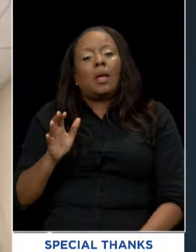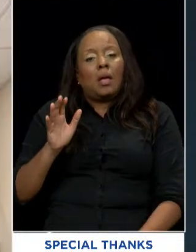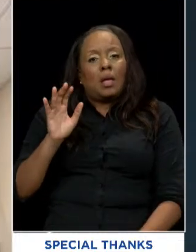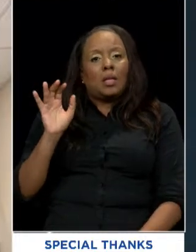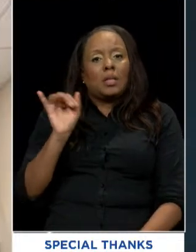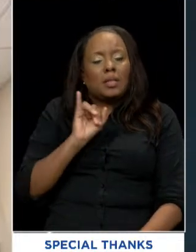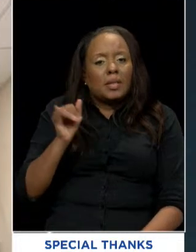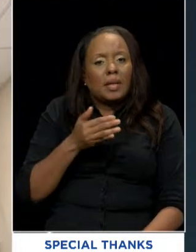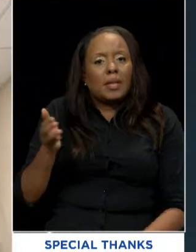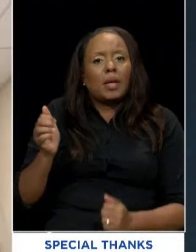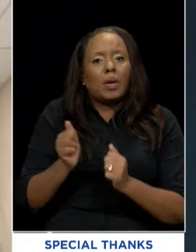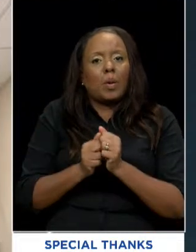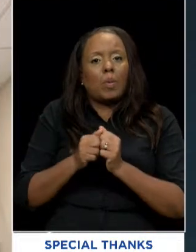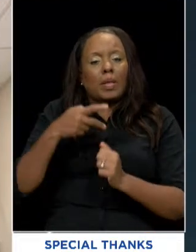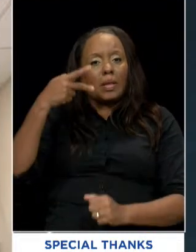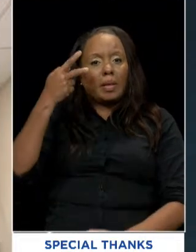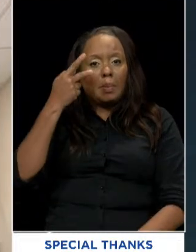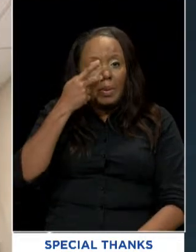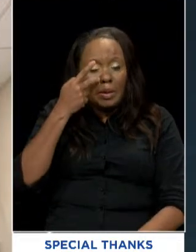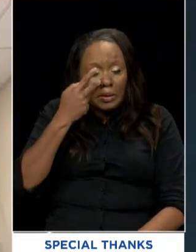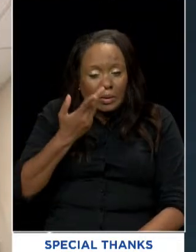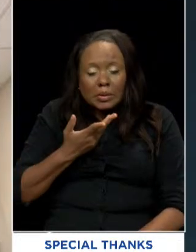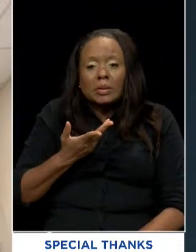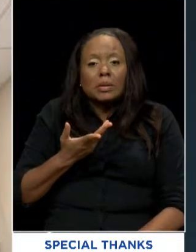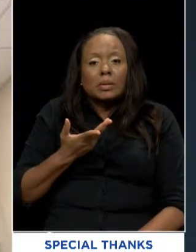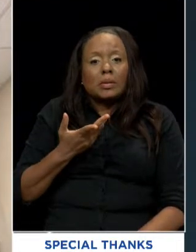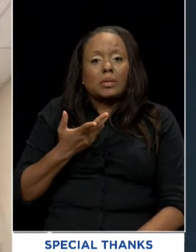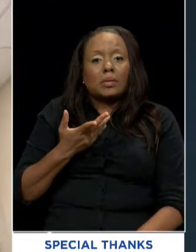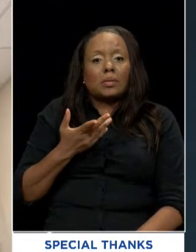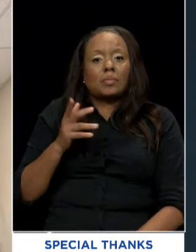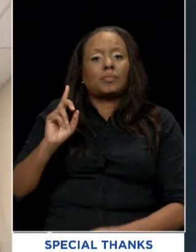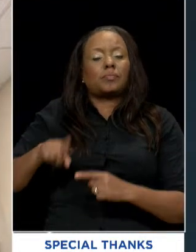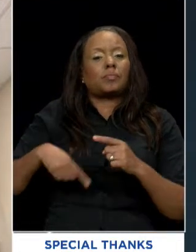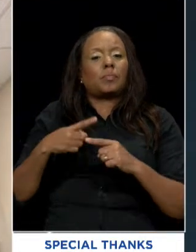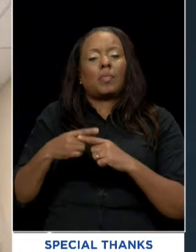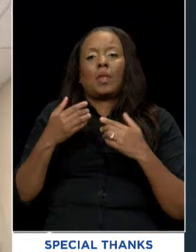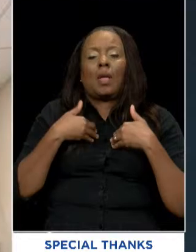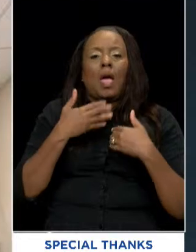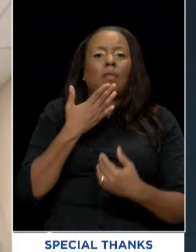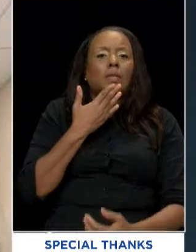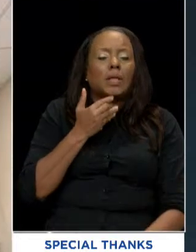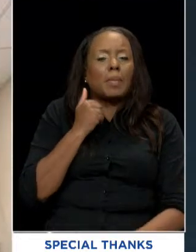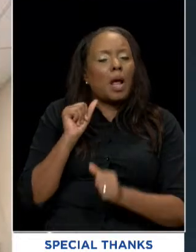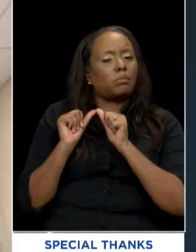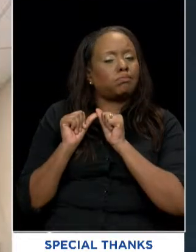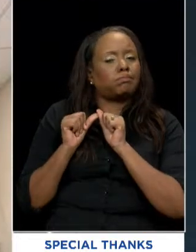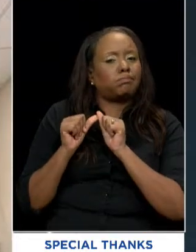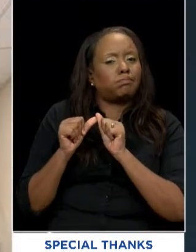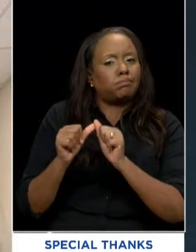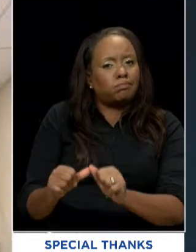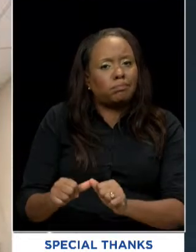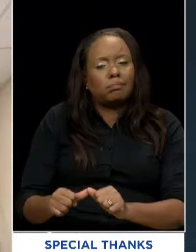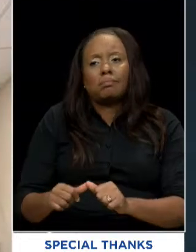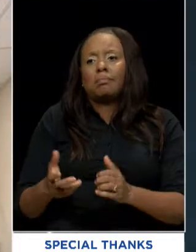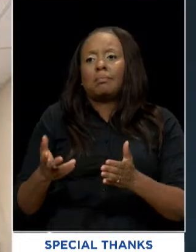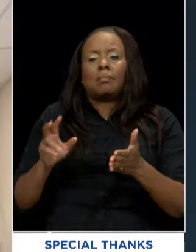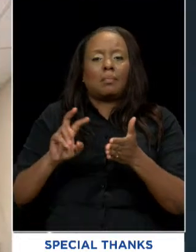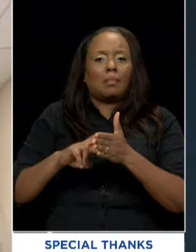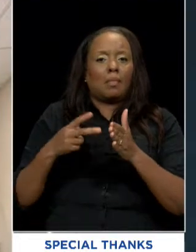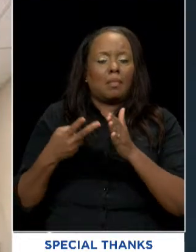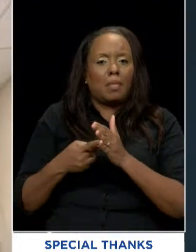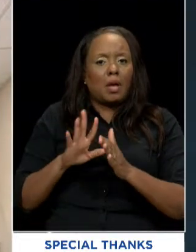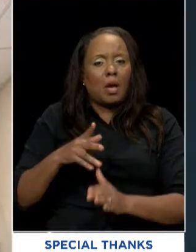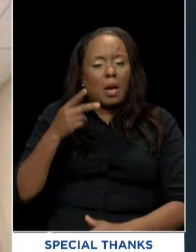compromising the blood supply to the penis. So really diabetes, long-term uncontrolled diabetes, leads to damage to the blood vessels to the